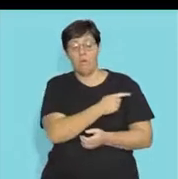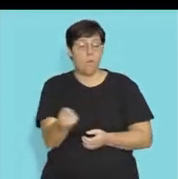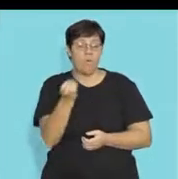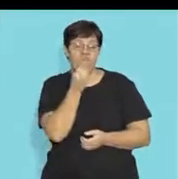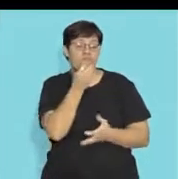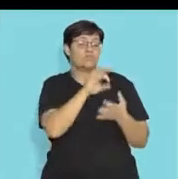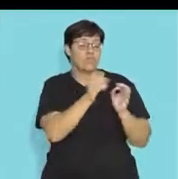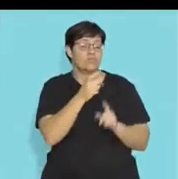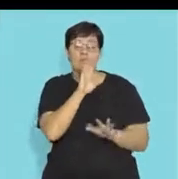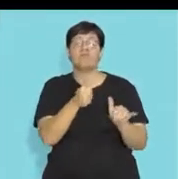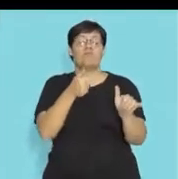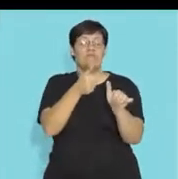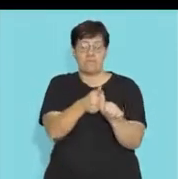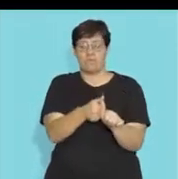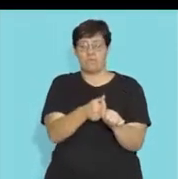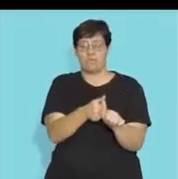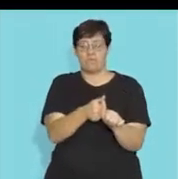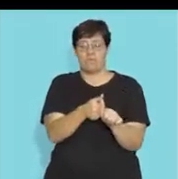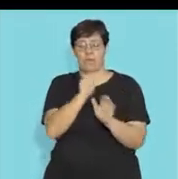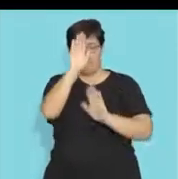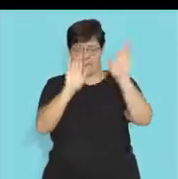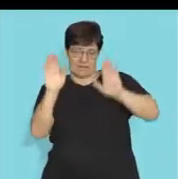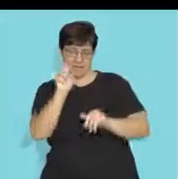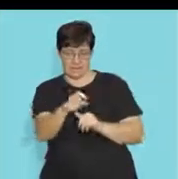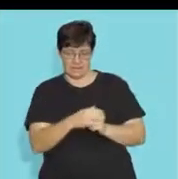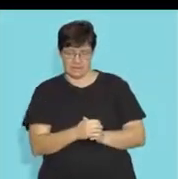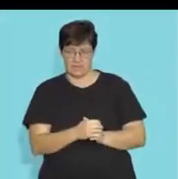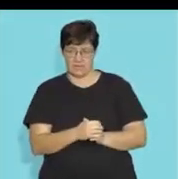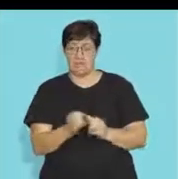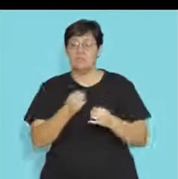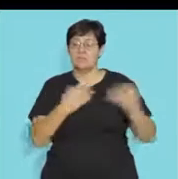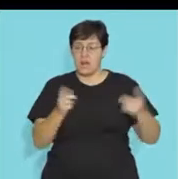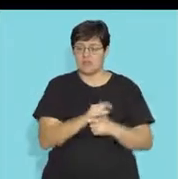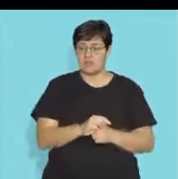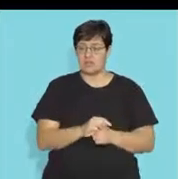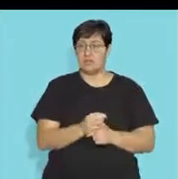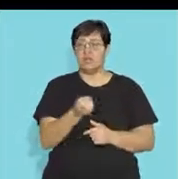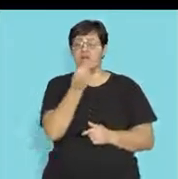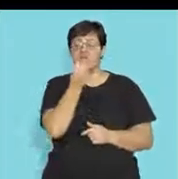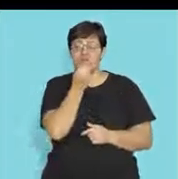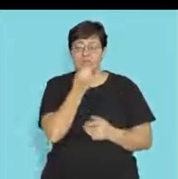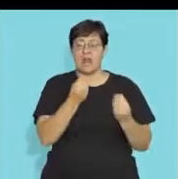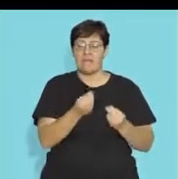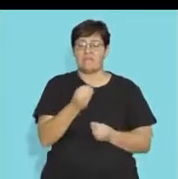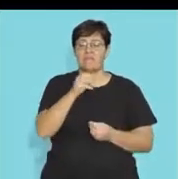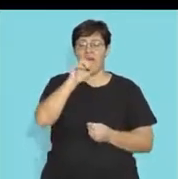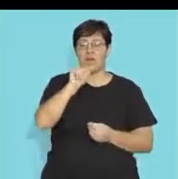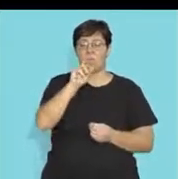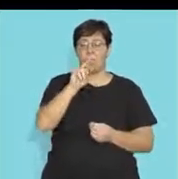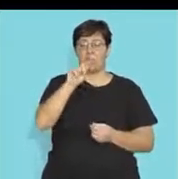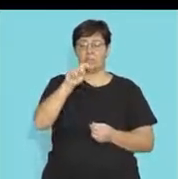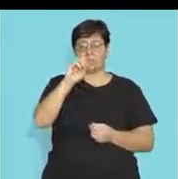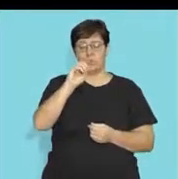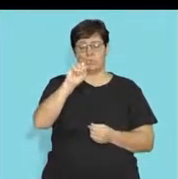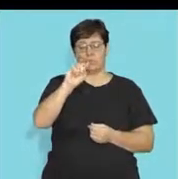food chains, it's important for us to be able to follow a pattern. And it often starts with food chains having